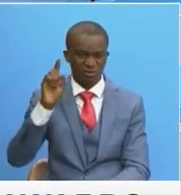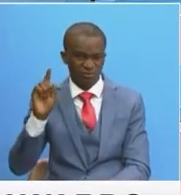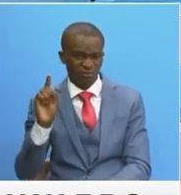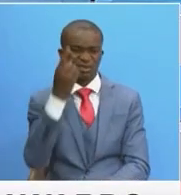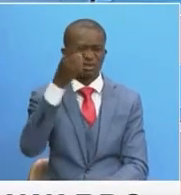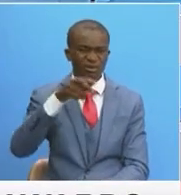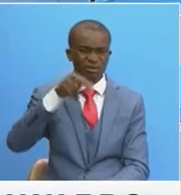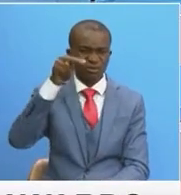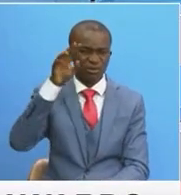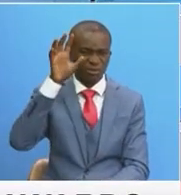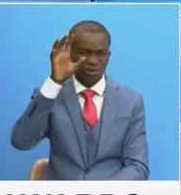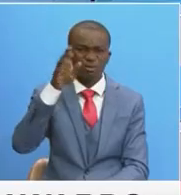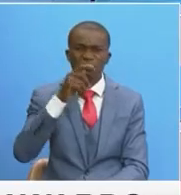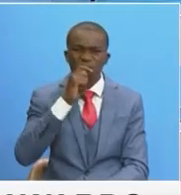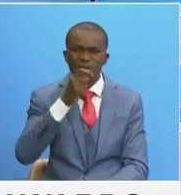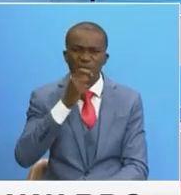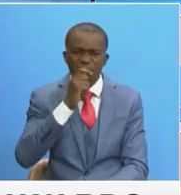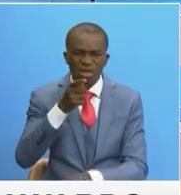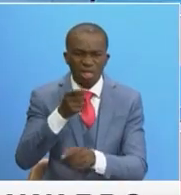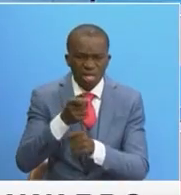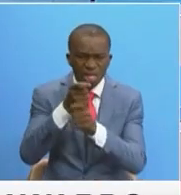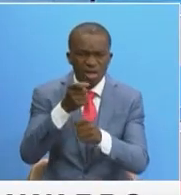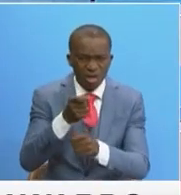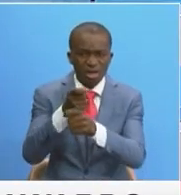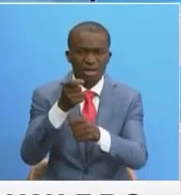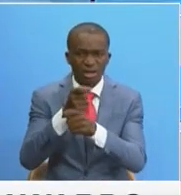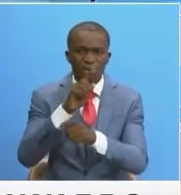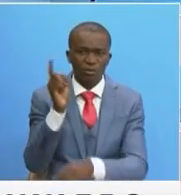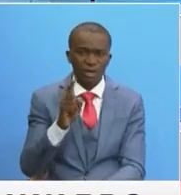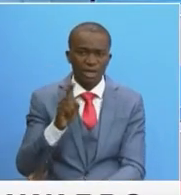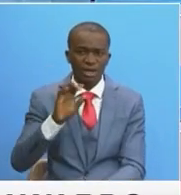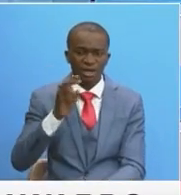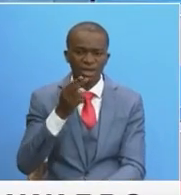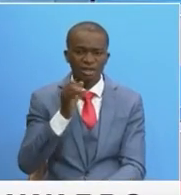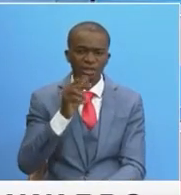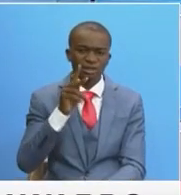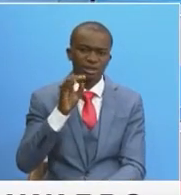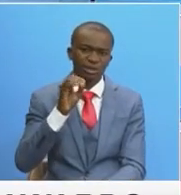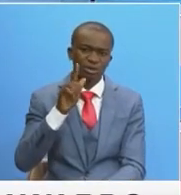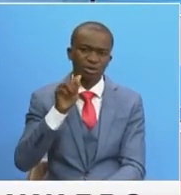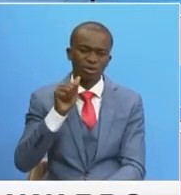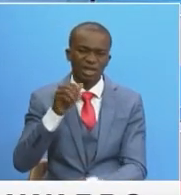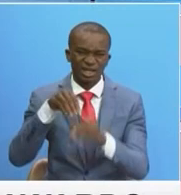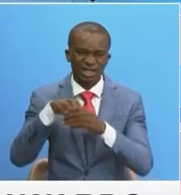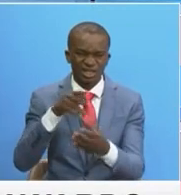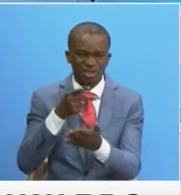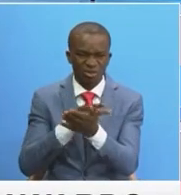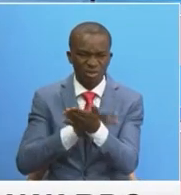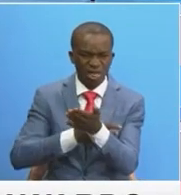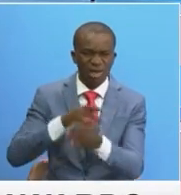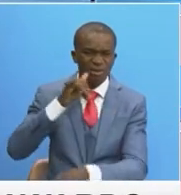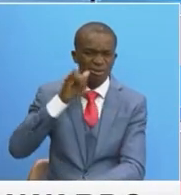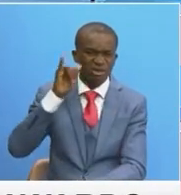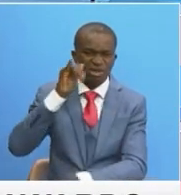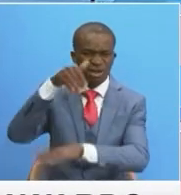Northern Province Media and Performance Awards held at Chikola Gardens in Kasama last evening. We have more